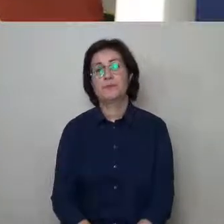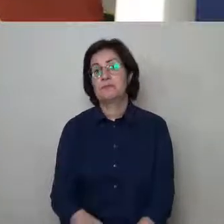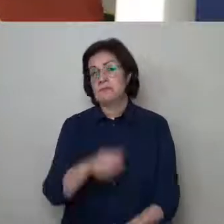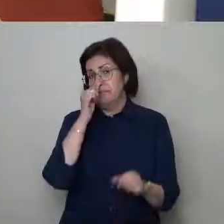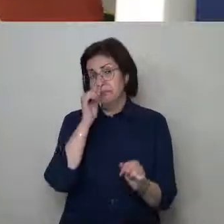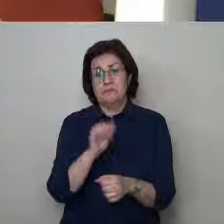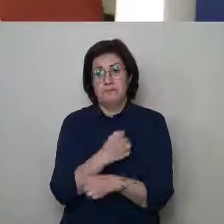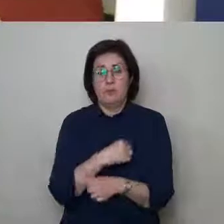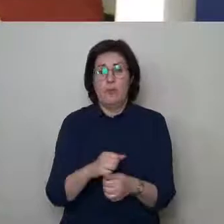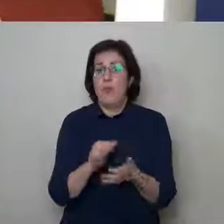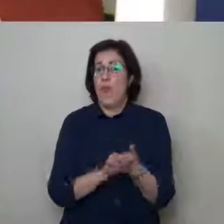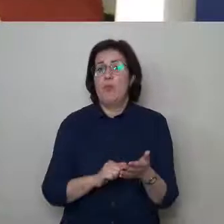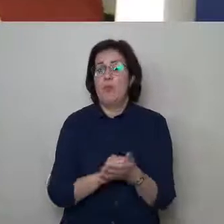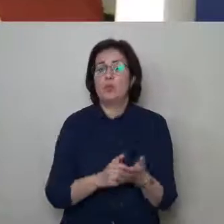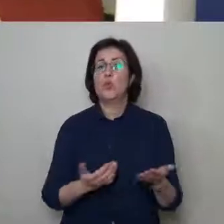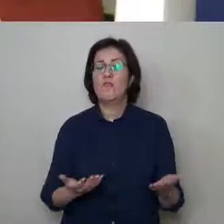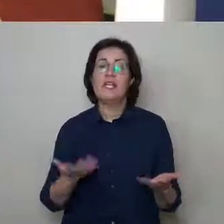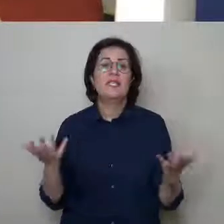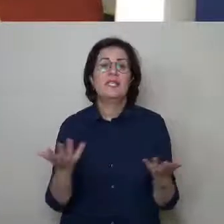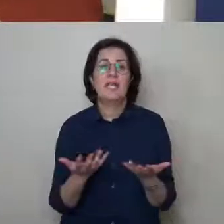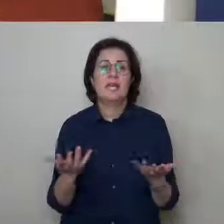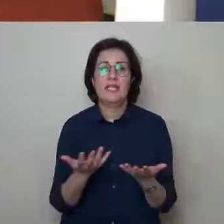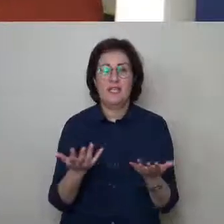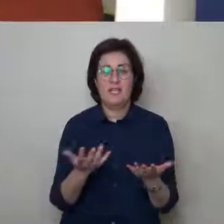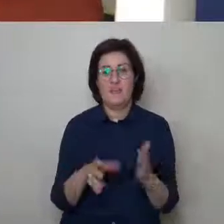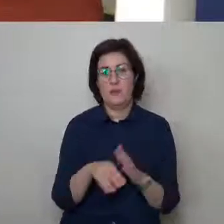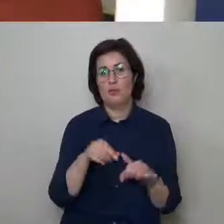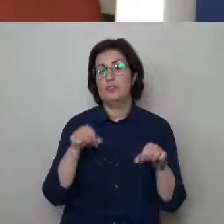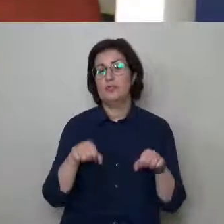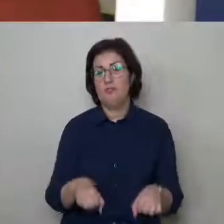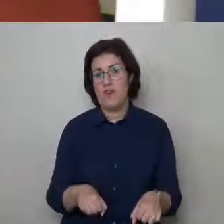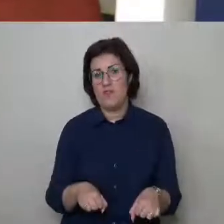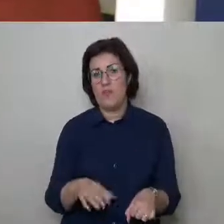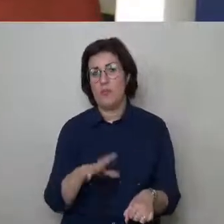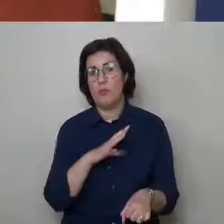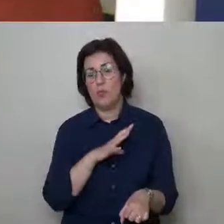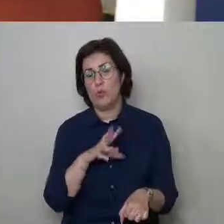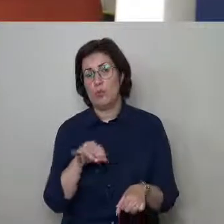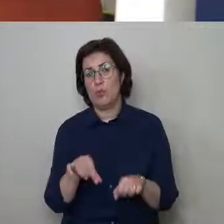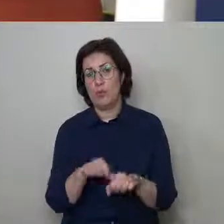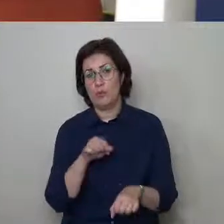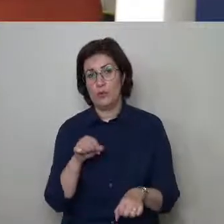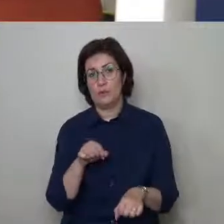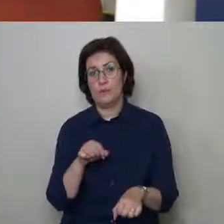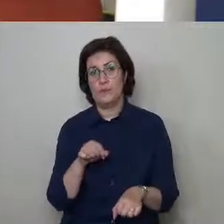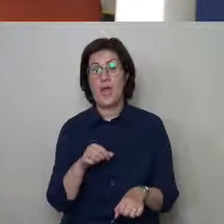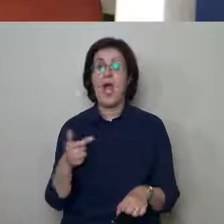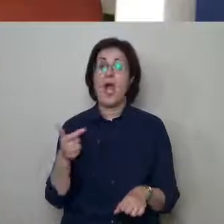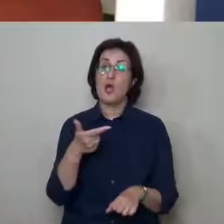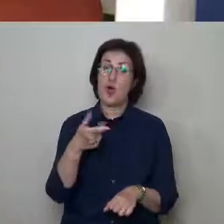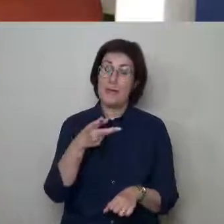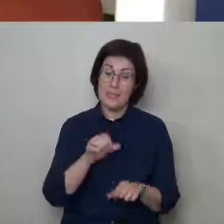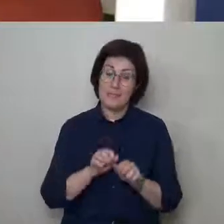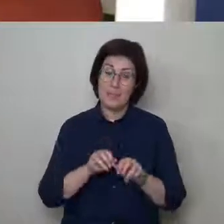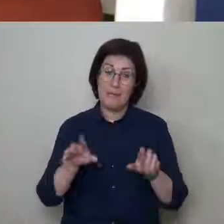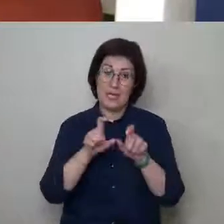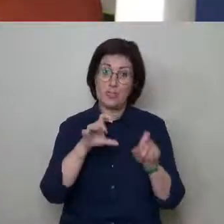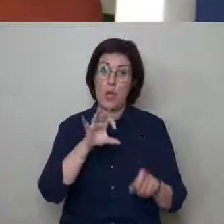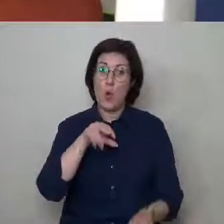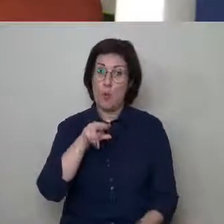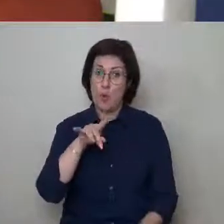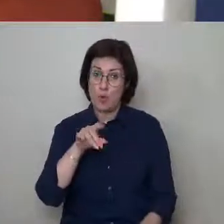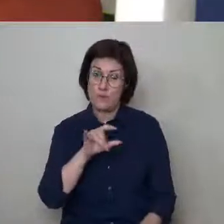requirements. Well, we can justify it, substantiate Apora. Do